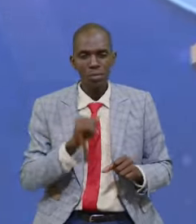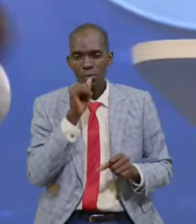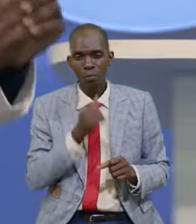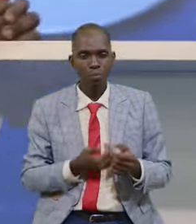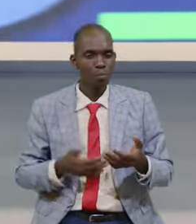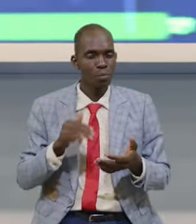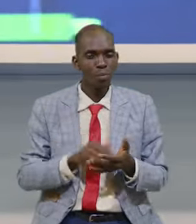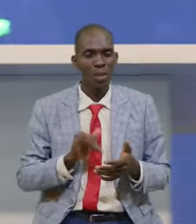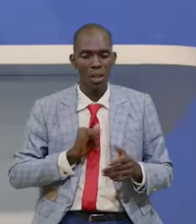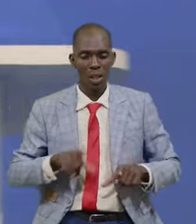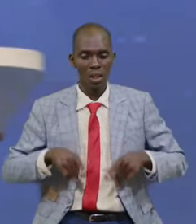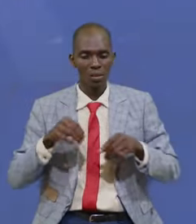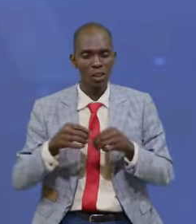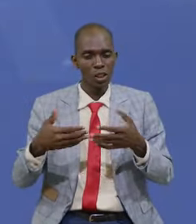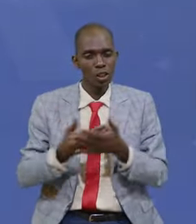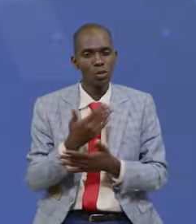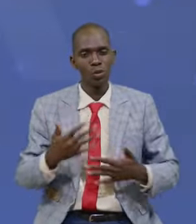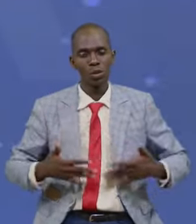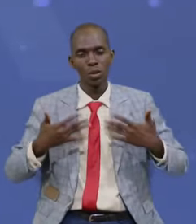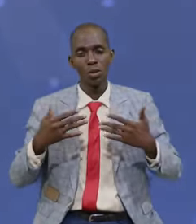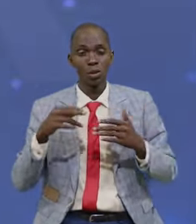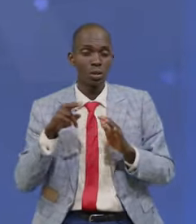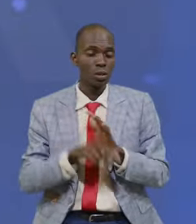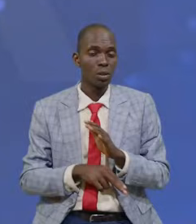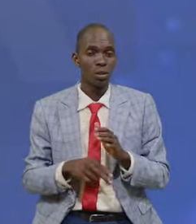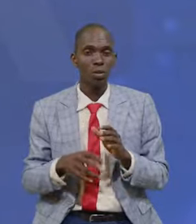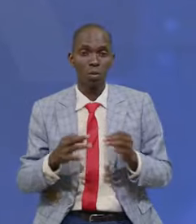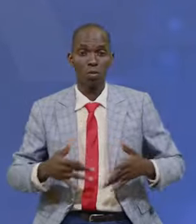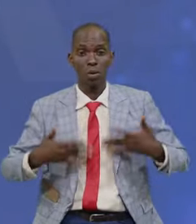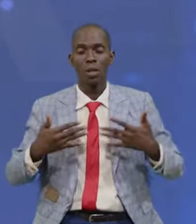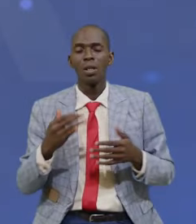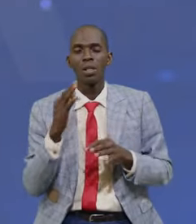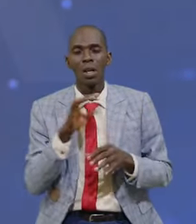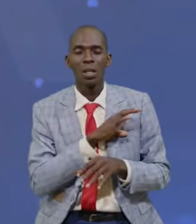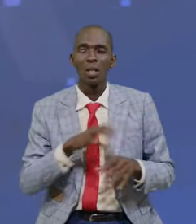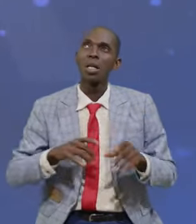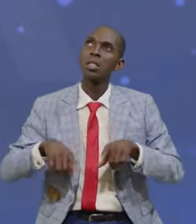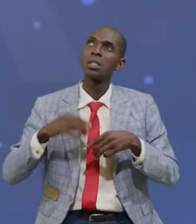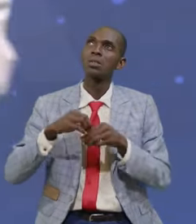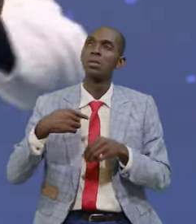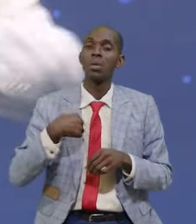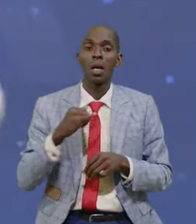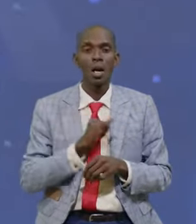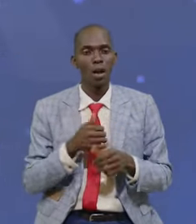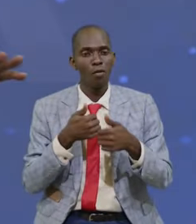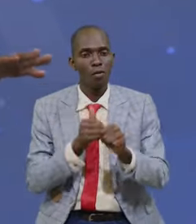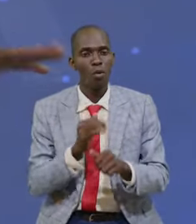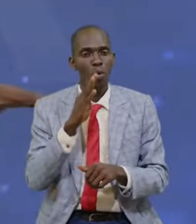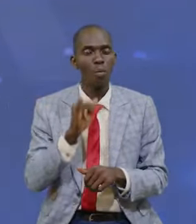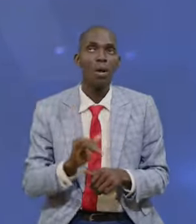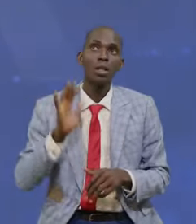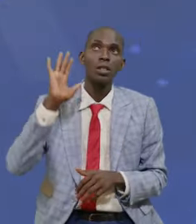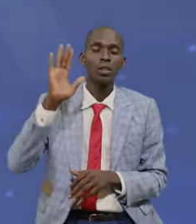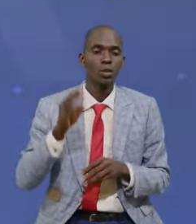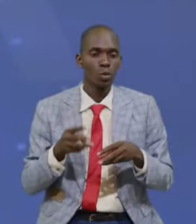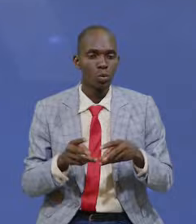Christ liveth on the inside of me. I go by his rule. I go by his way. And I do not